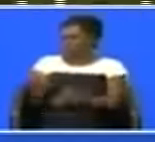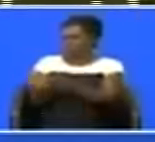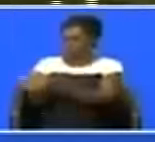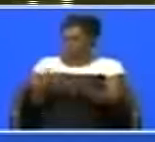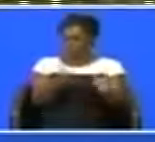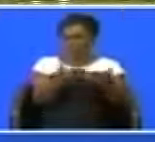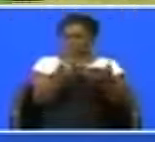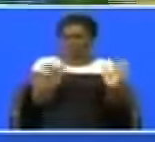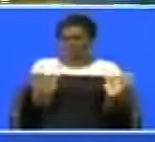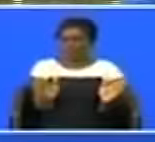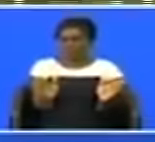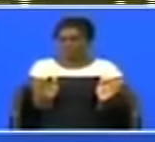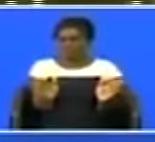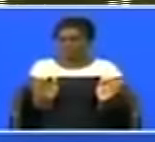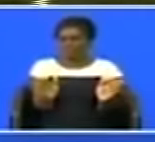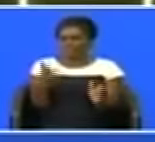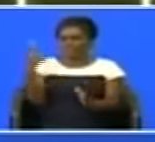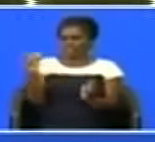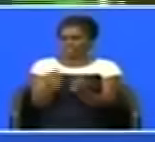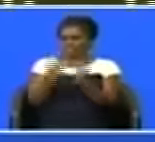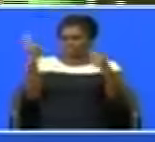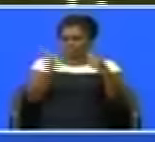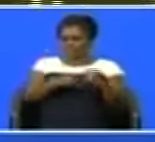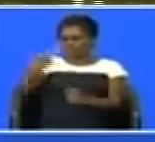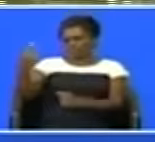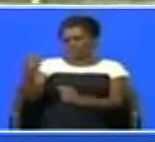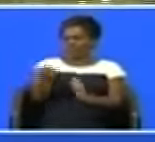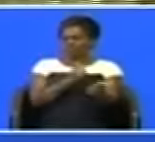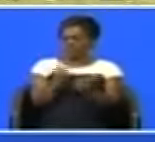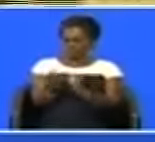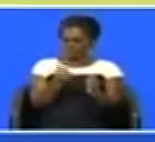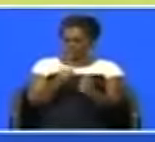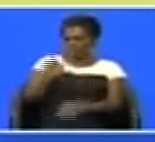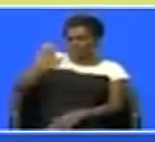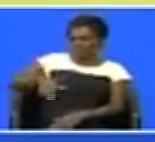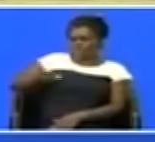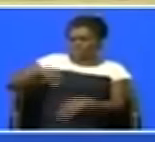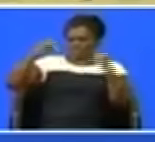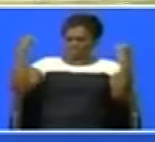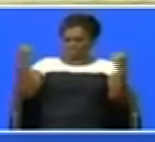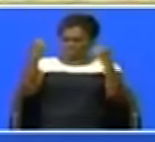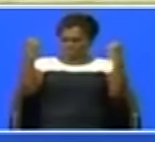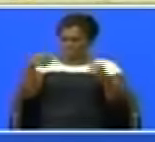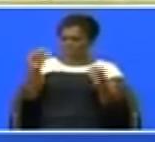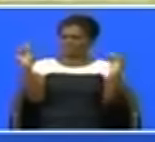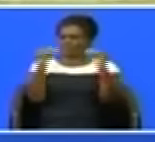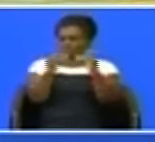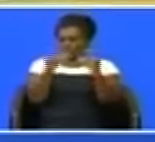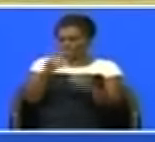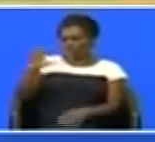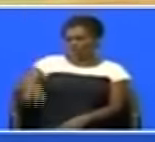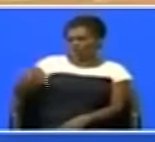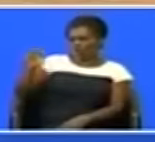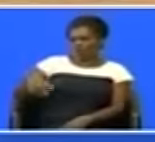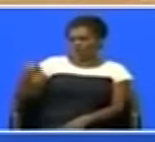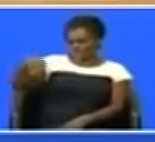opportunities opening up for Starlets, first up in 2016 is the first round of the qualification to the Africa Women's Championships, where they are scheduled to play DR Congo in